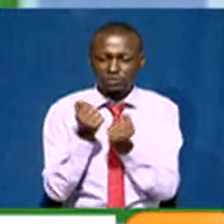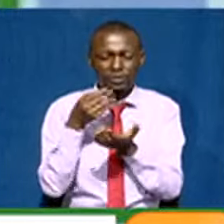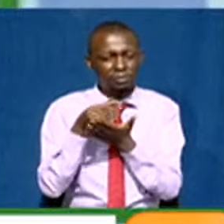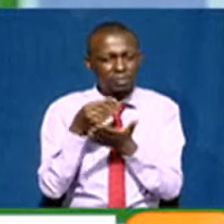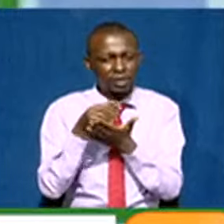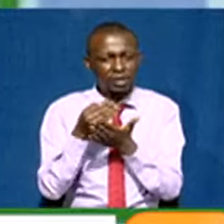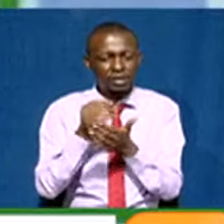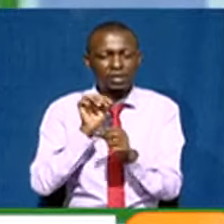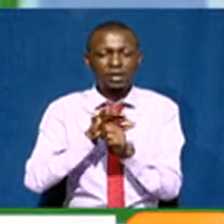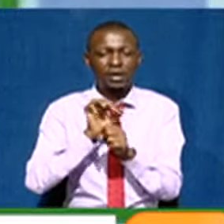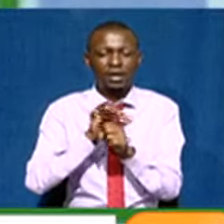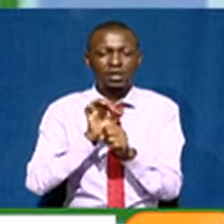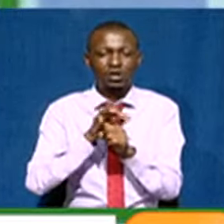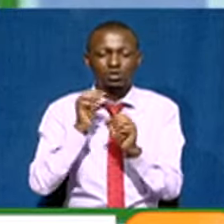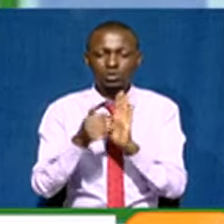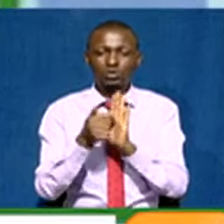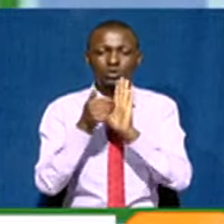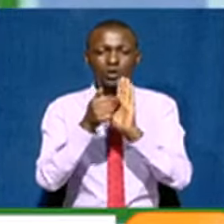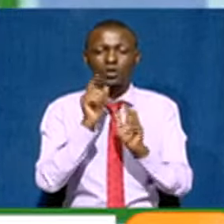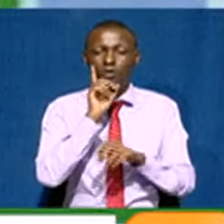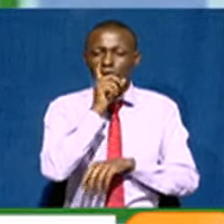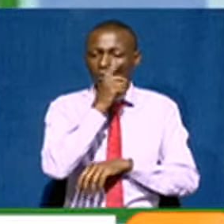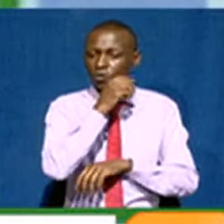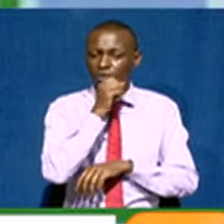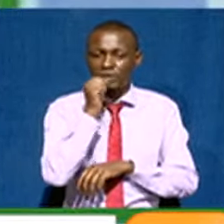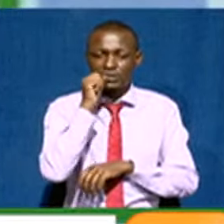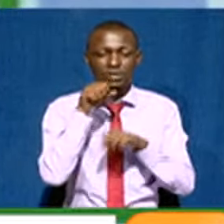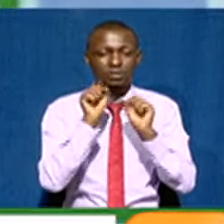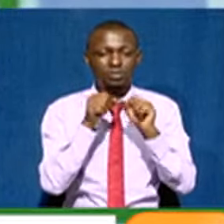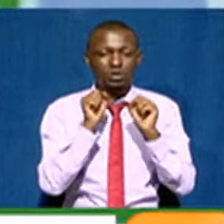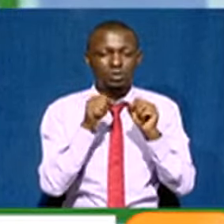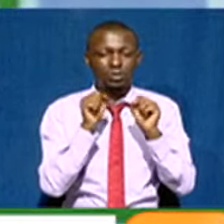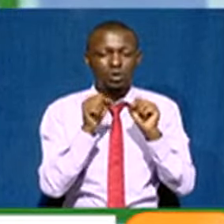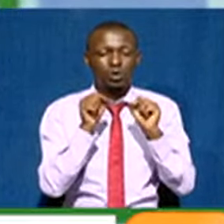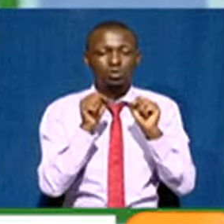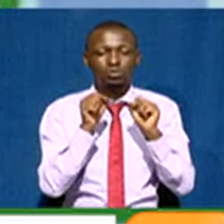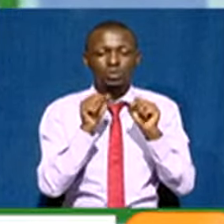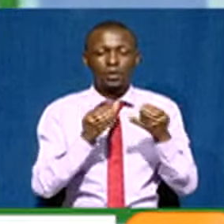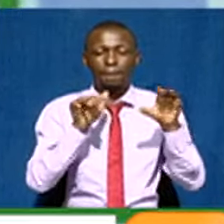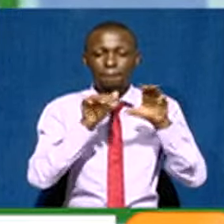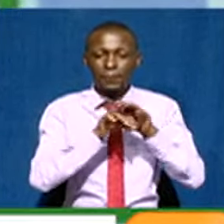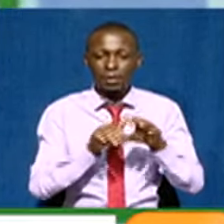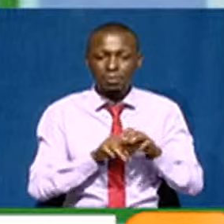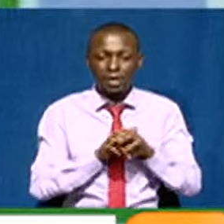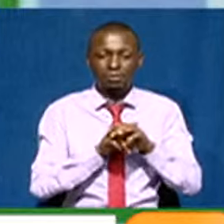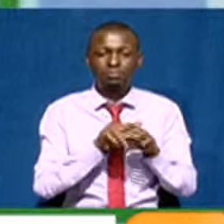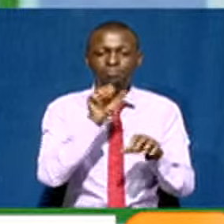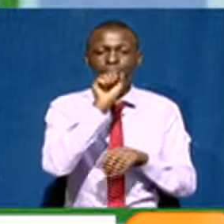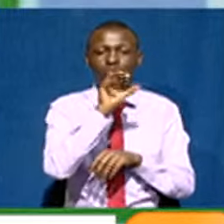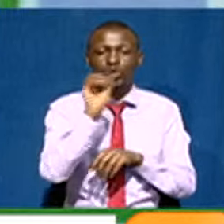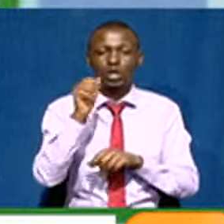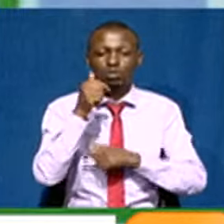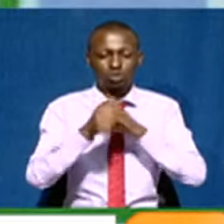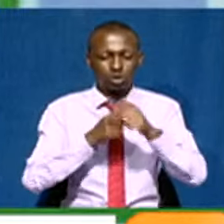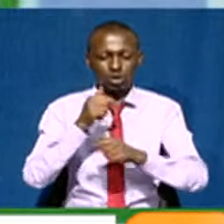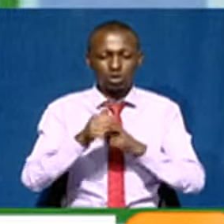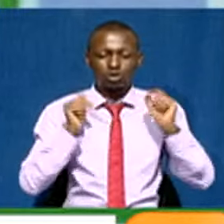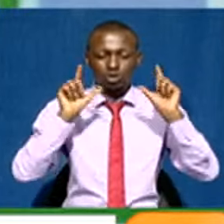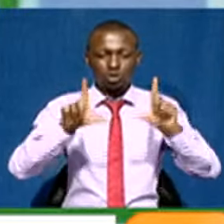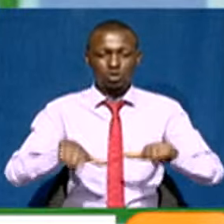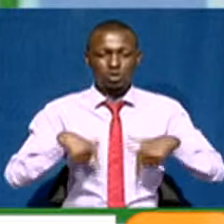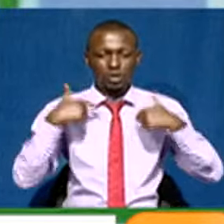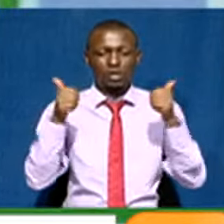that is a testimony that you get into a SACCO, you have a lifetime experience. It's not about thinking of exiting when you exit